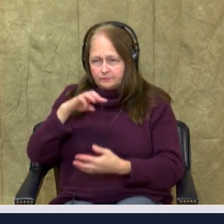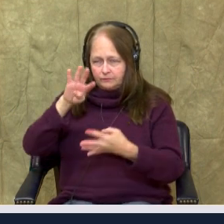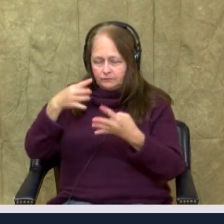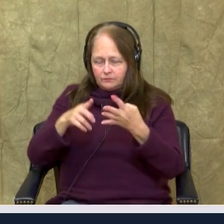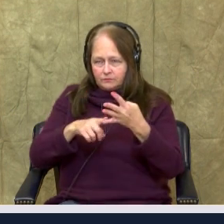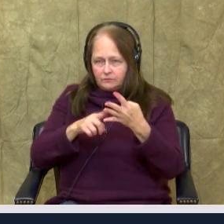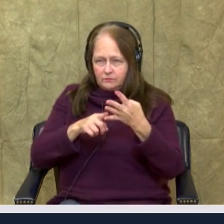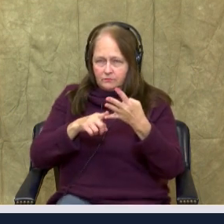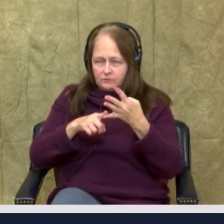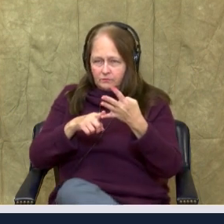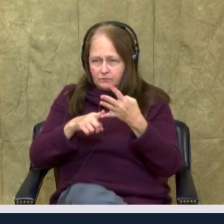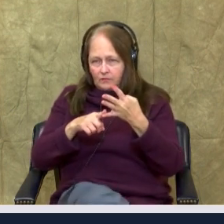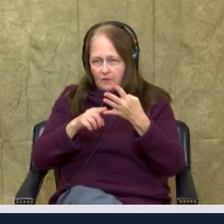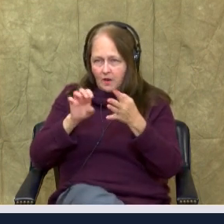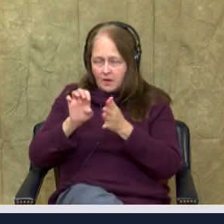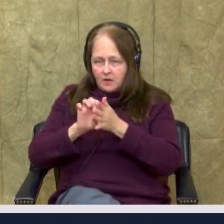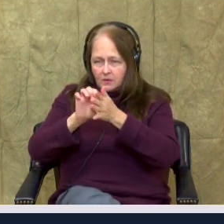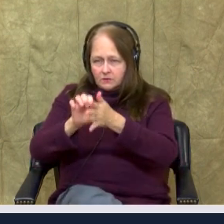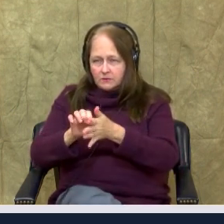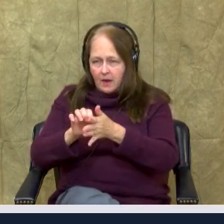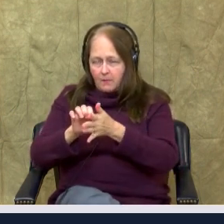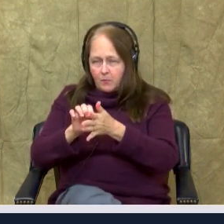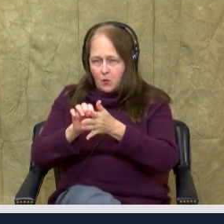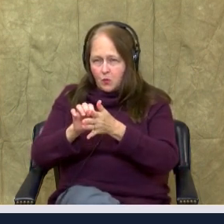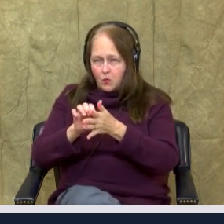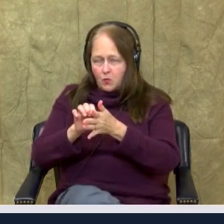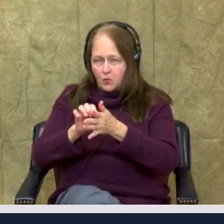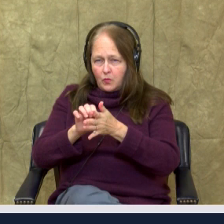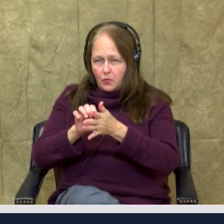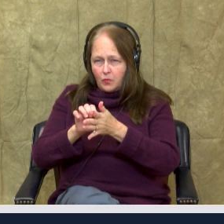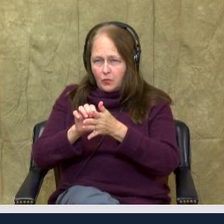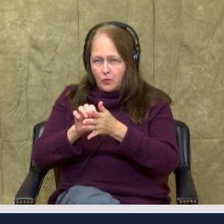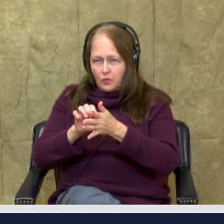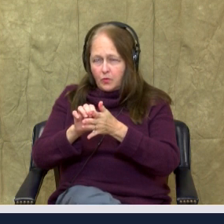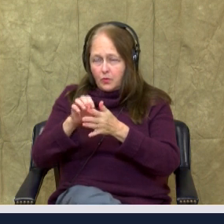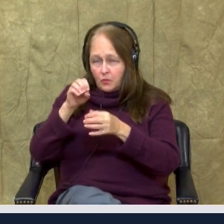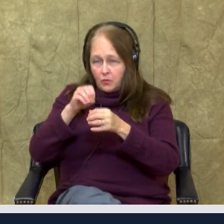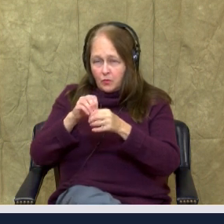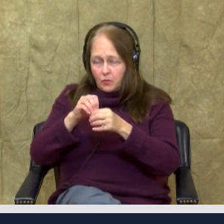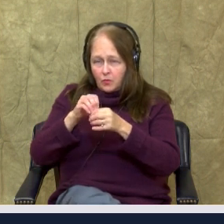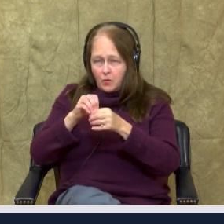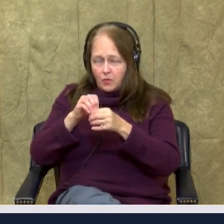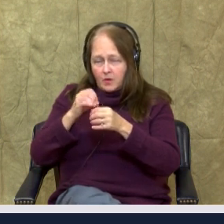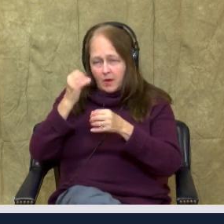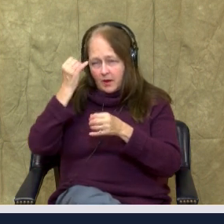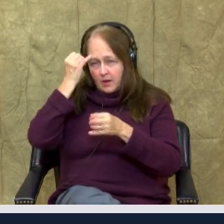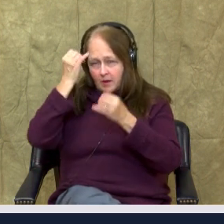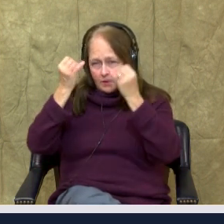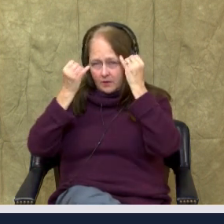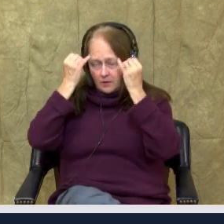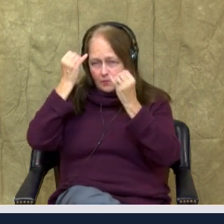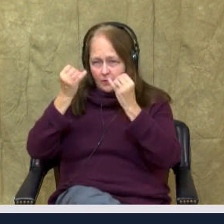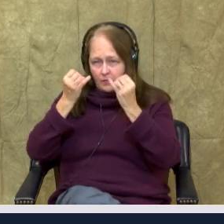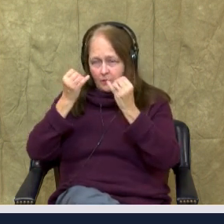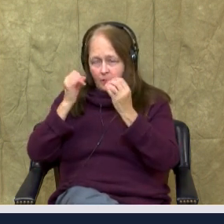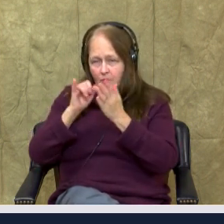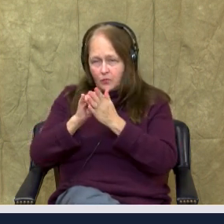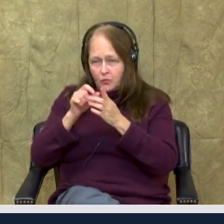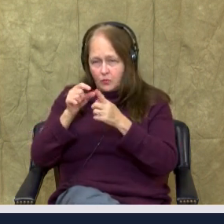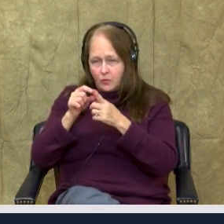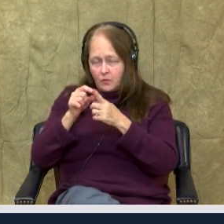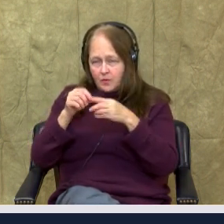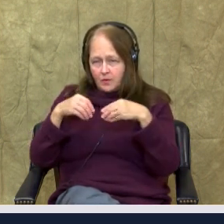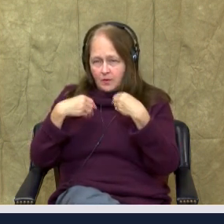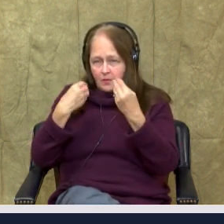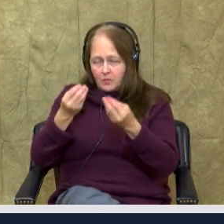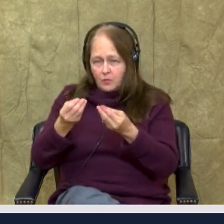The fourth strategy is an example. Samples, instances, or ideas of the unfamiliar word are